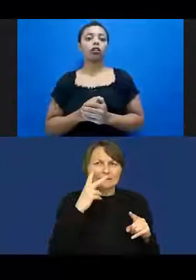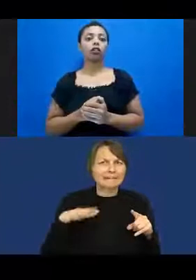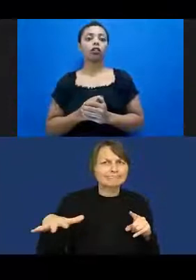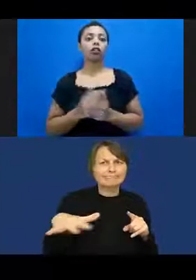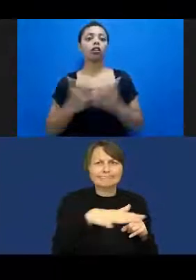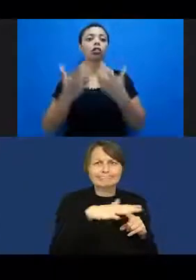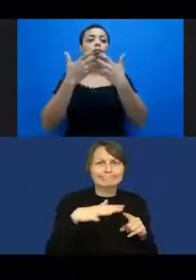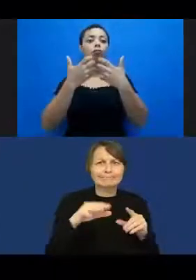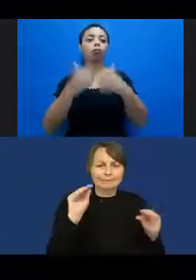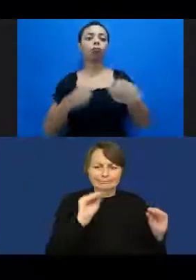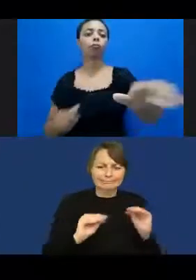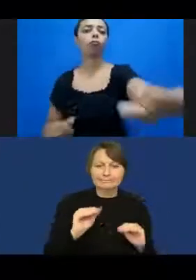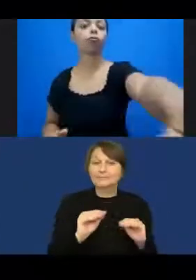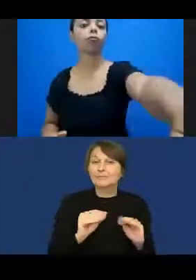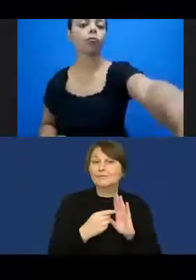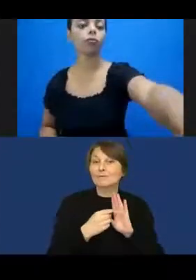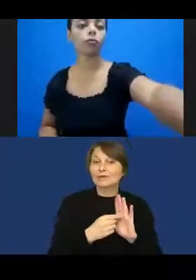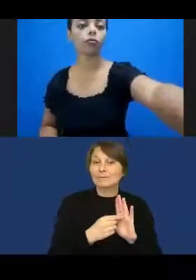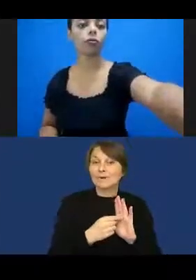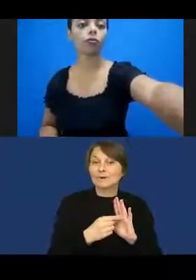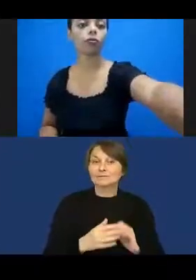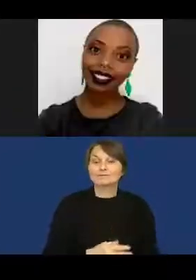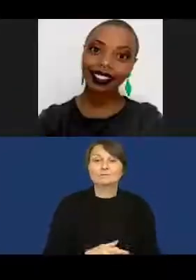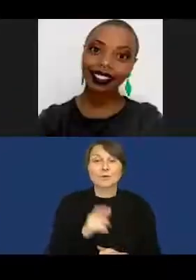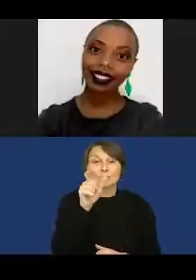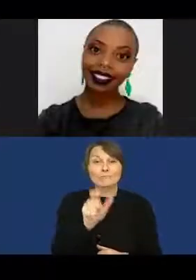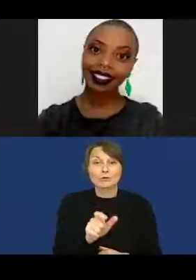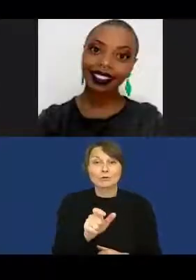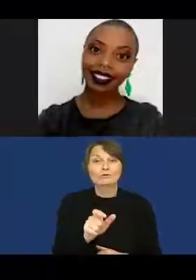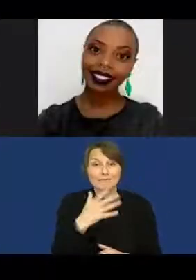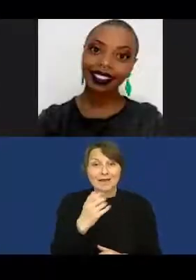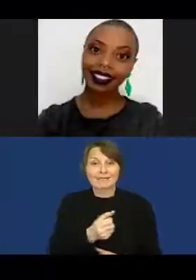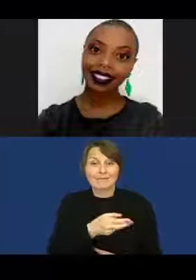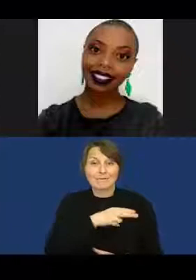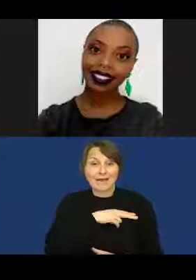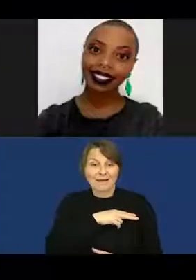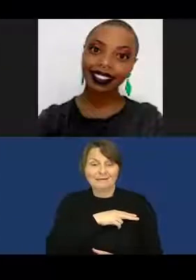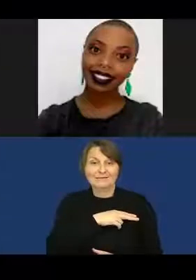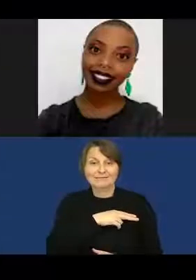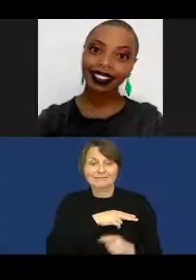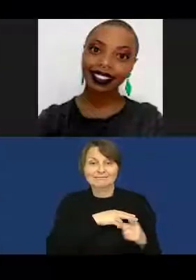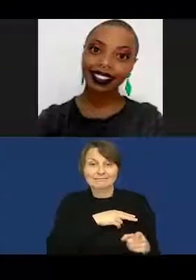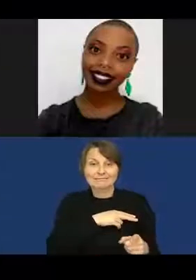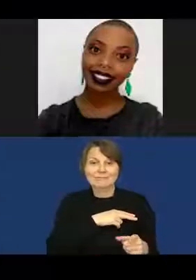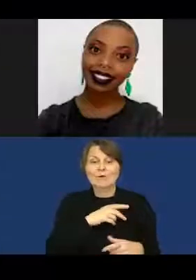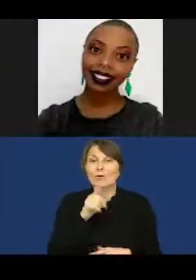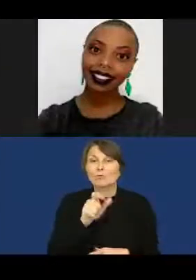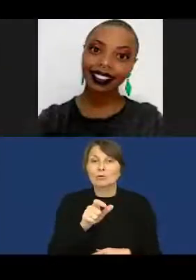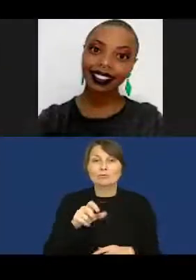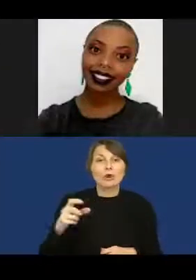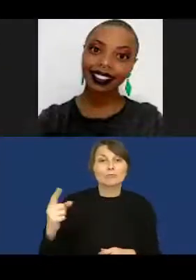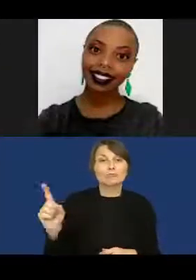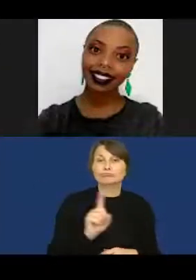have a person wearing a badge that contained one of these. And that person might be moving around, but you would